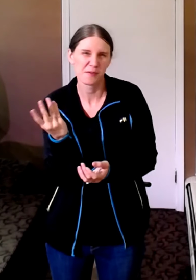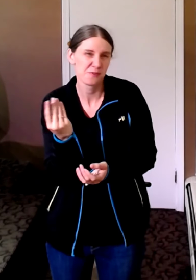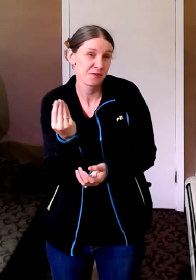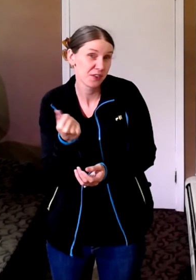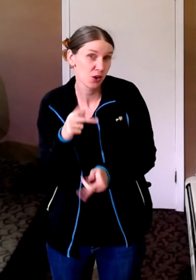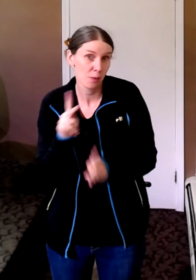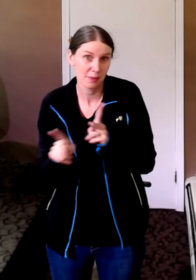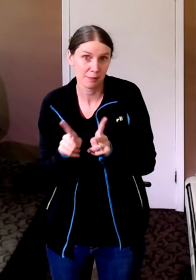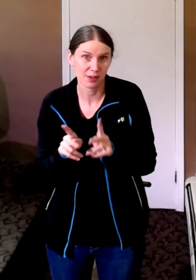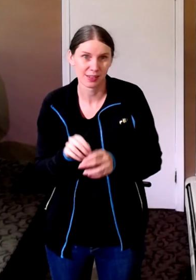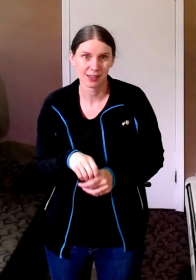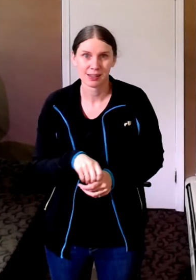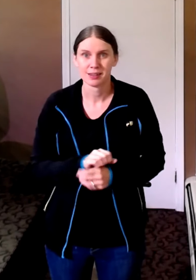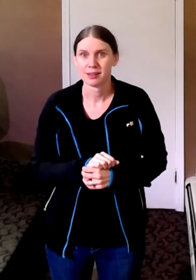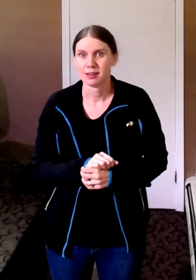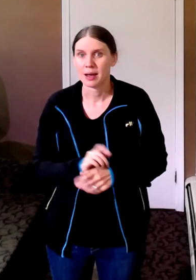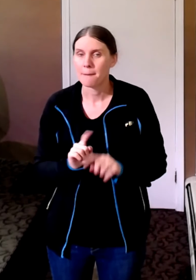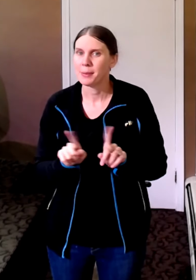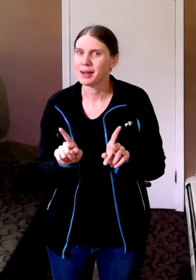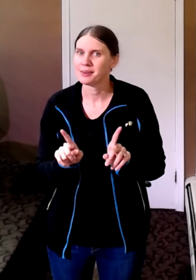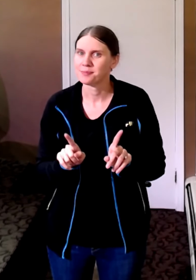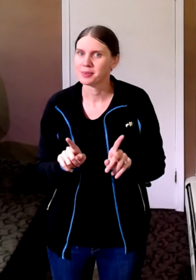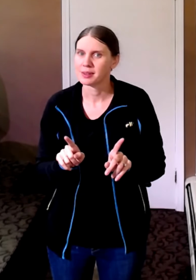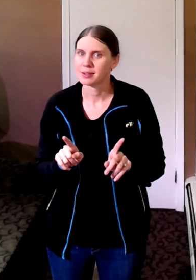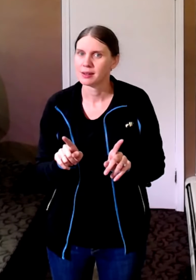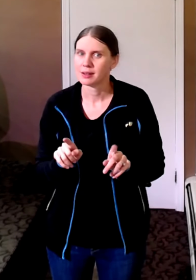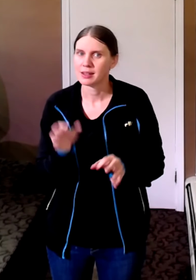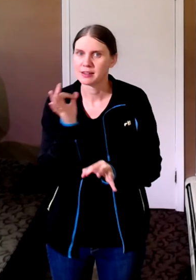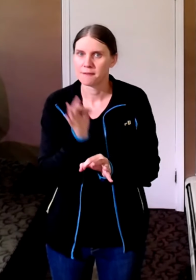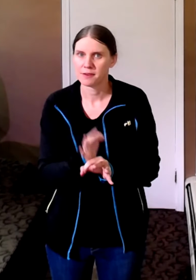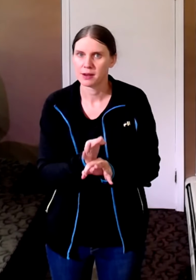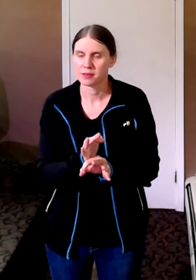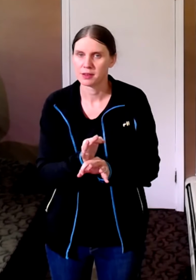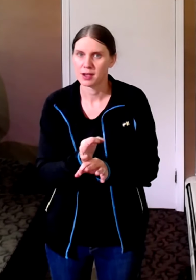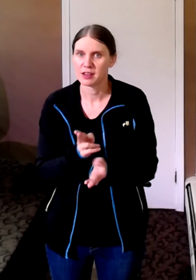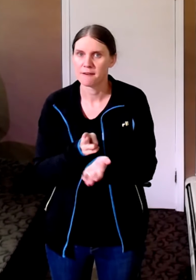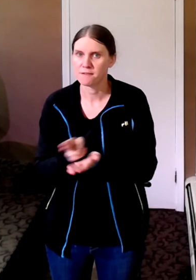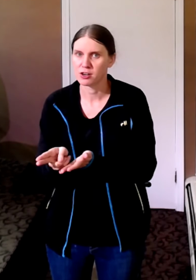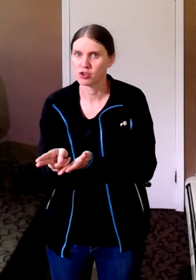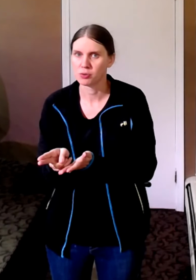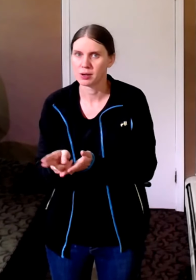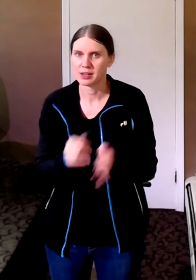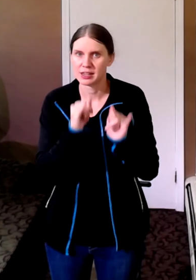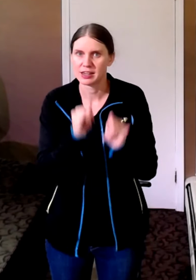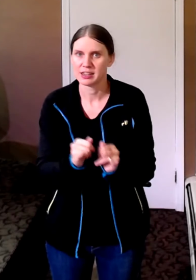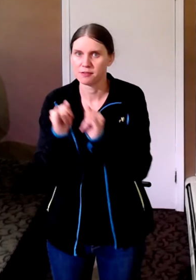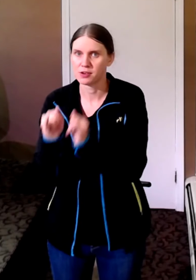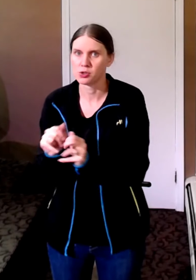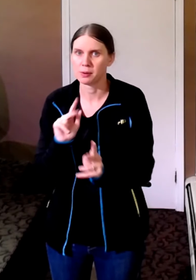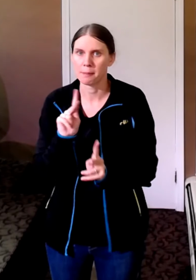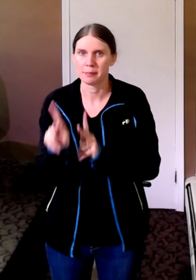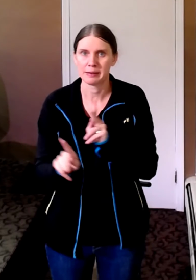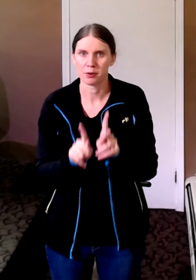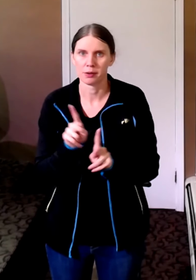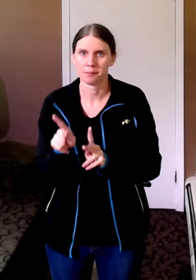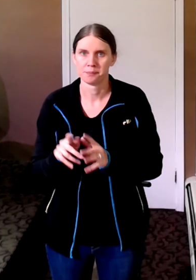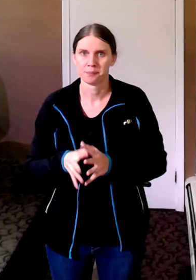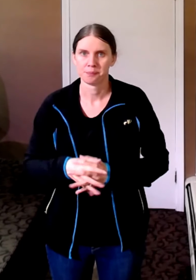great ecclesiastics, but on the faith and virtue of its individual members.